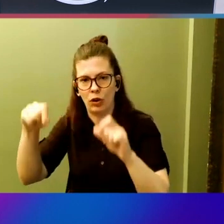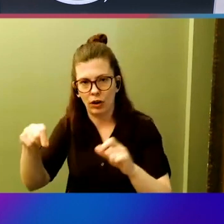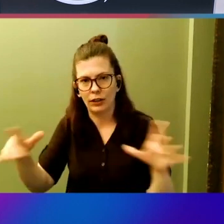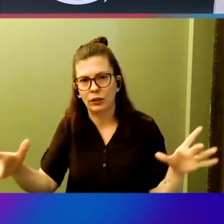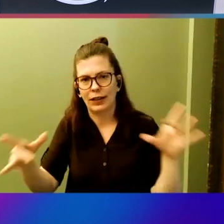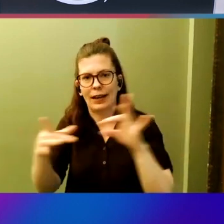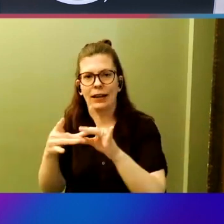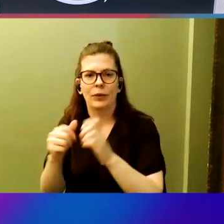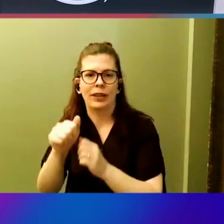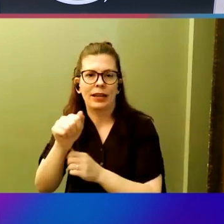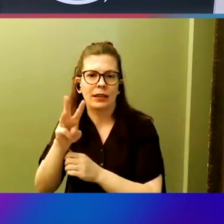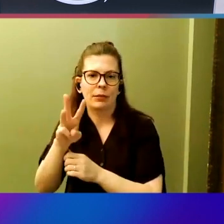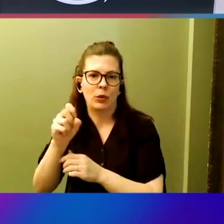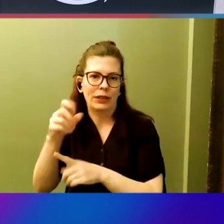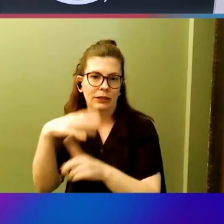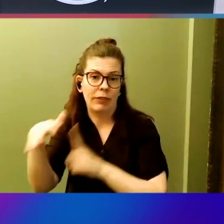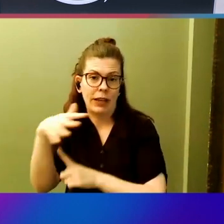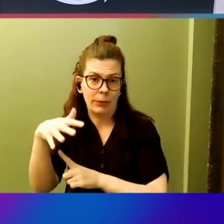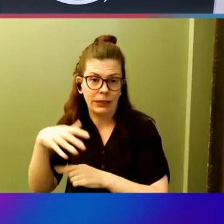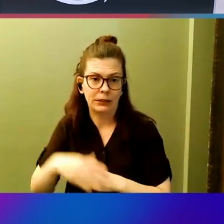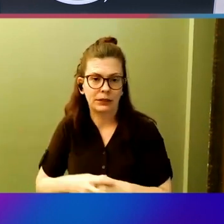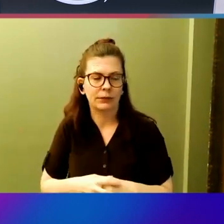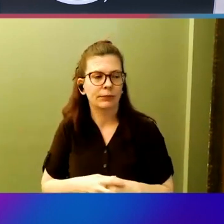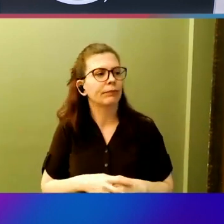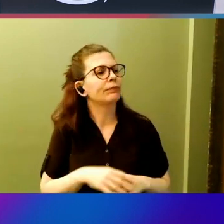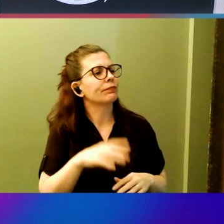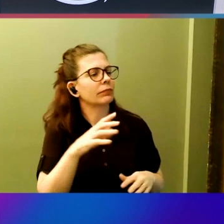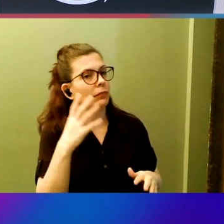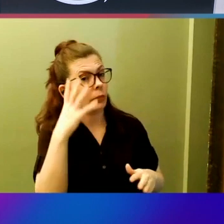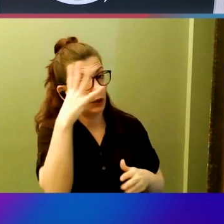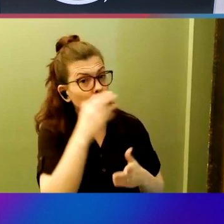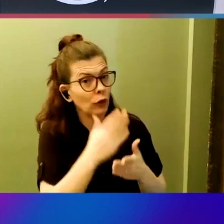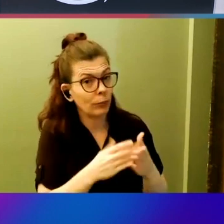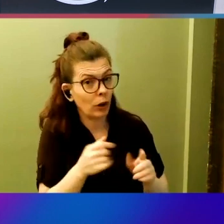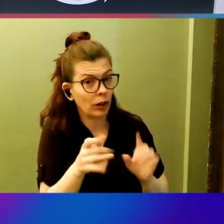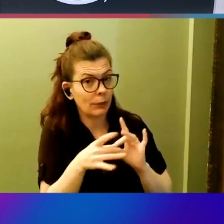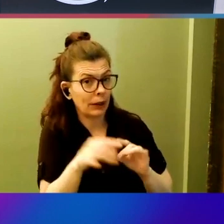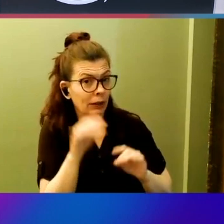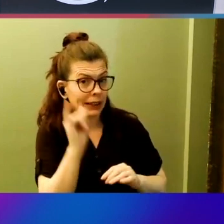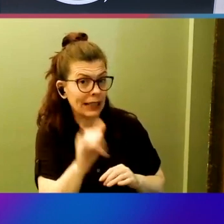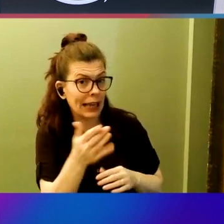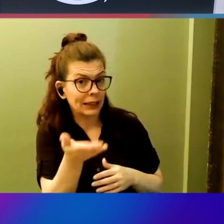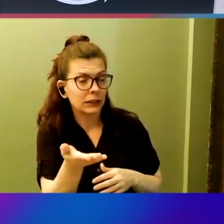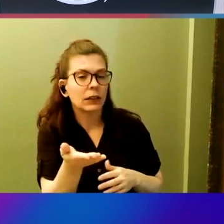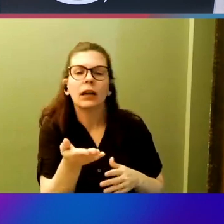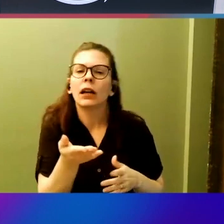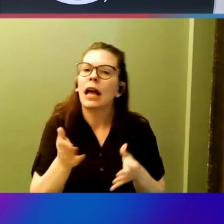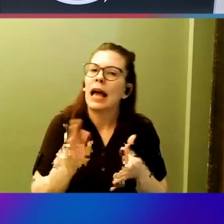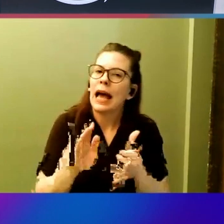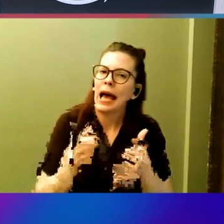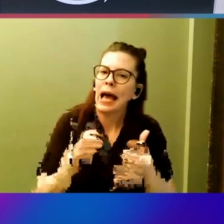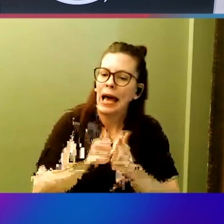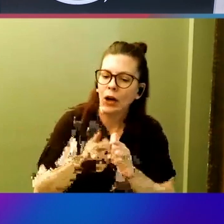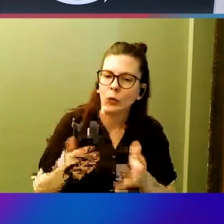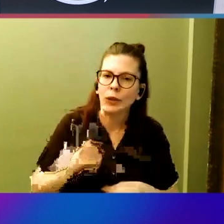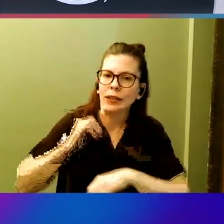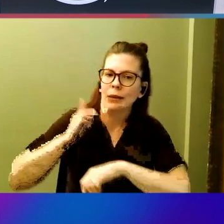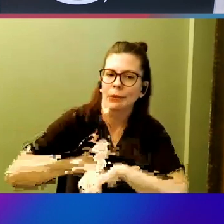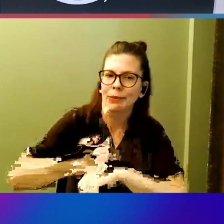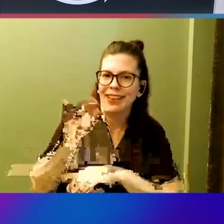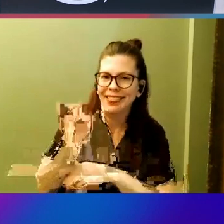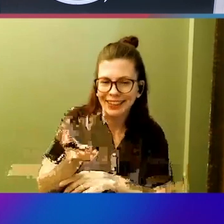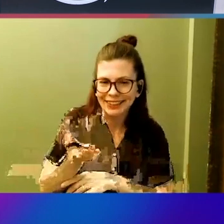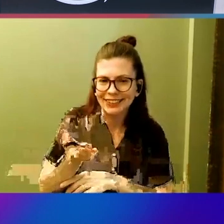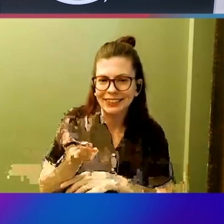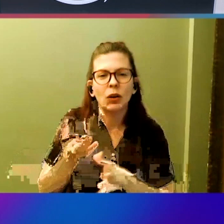environment. And the beautiful part about this is like the way we have implemented this or like enabled a